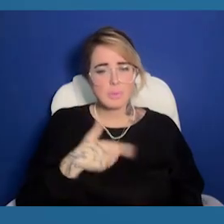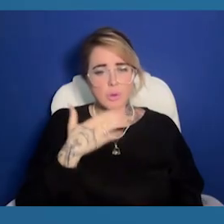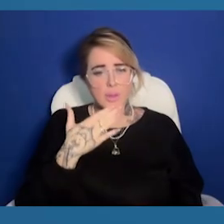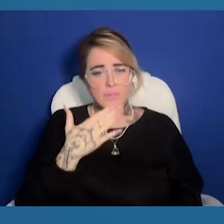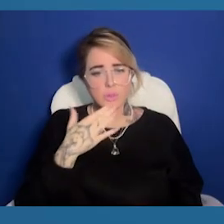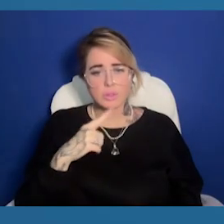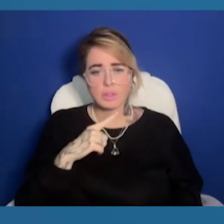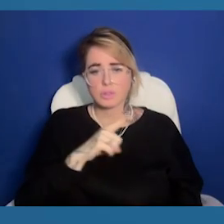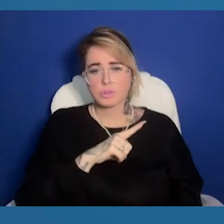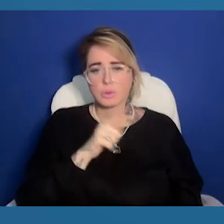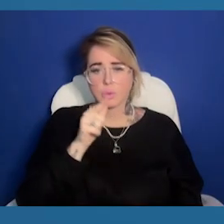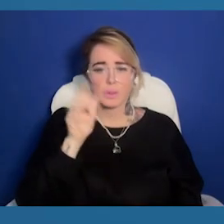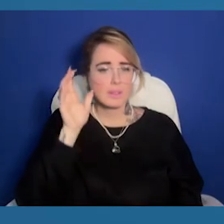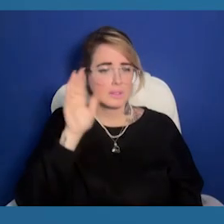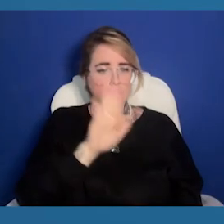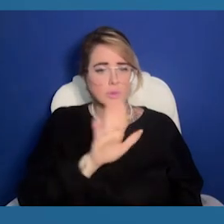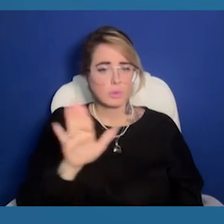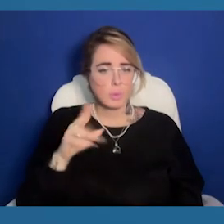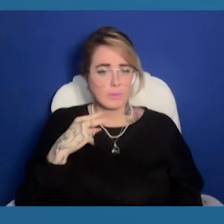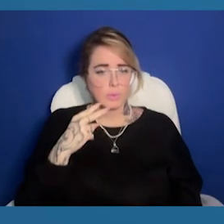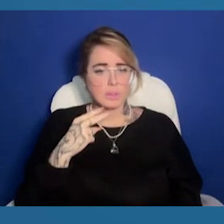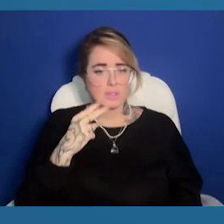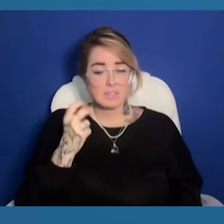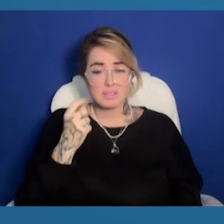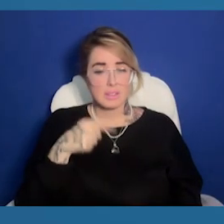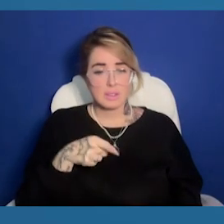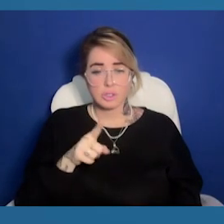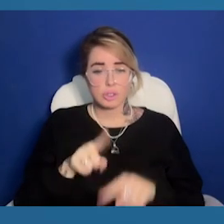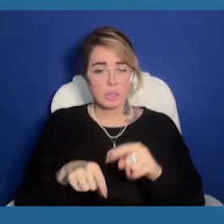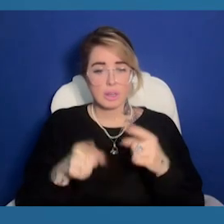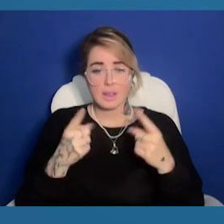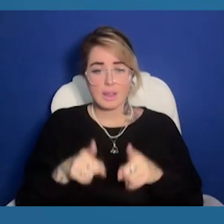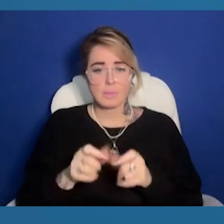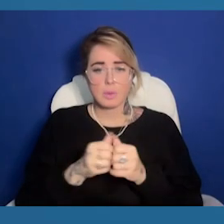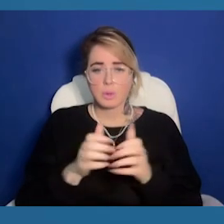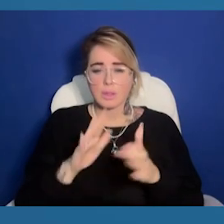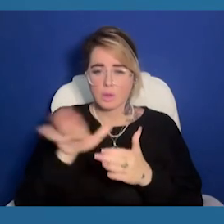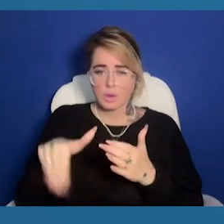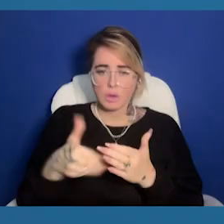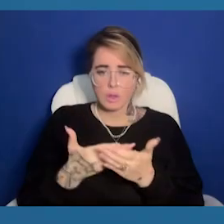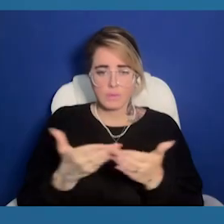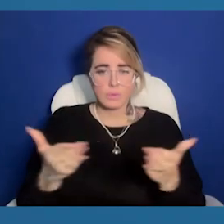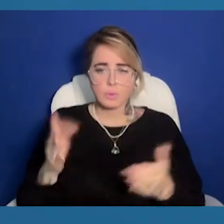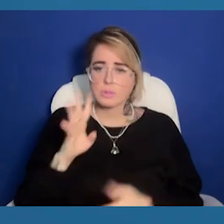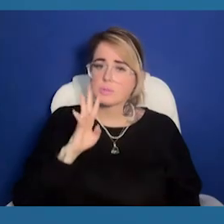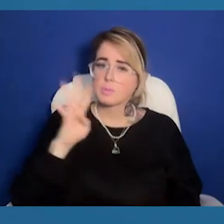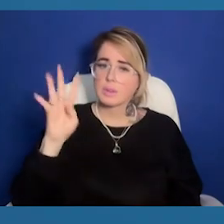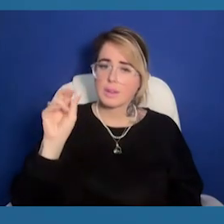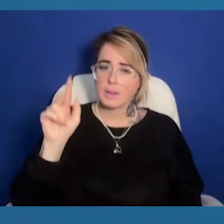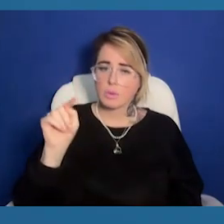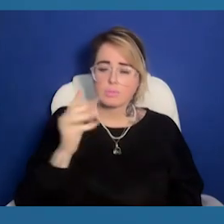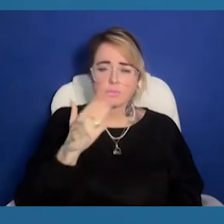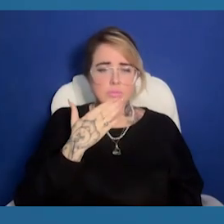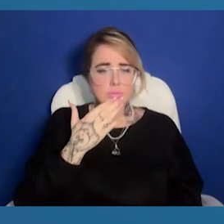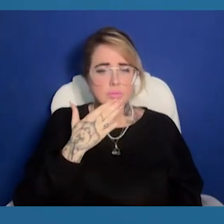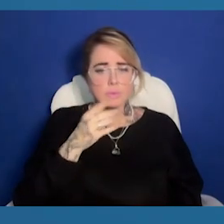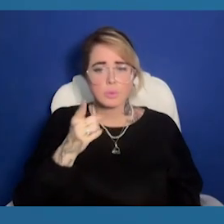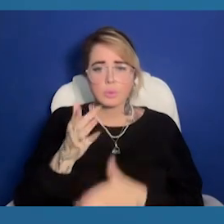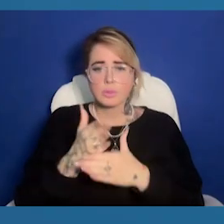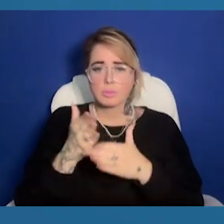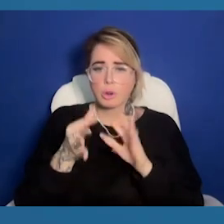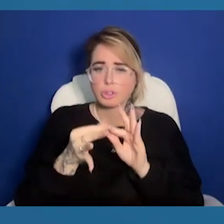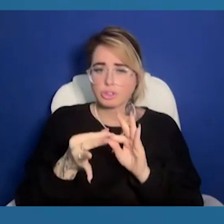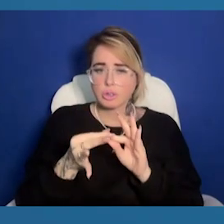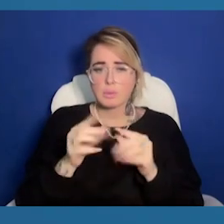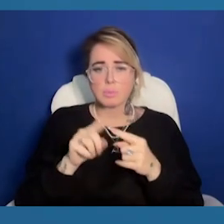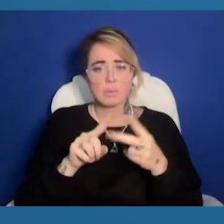for listening to your voices, but this could not have happened without all of you speaking out. So thank you to the partnership and all